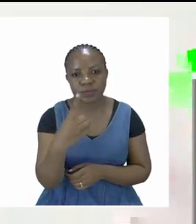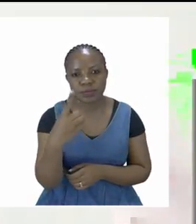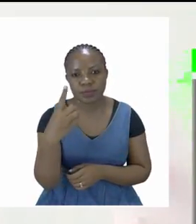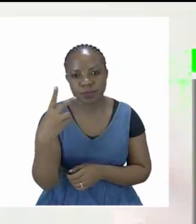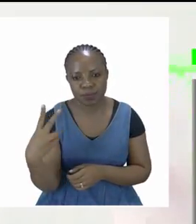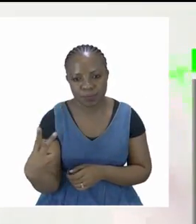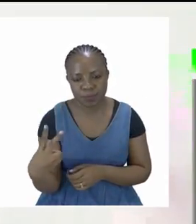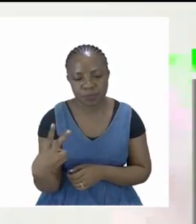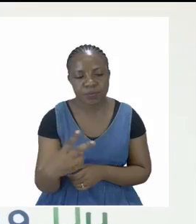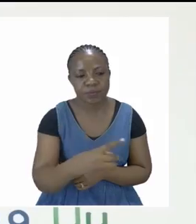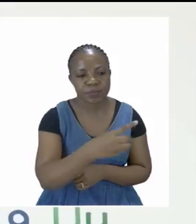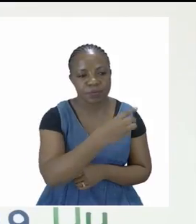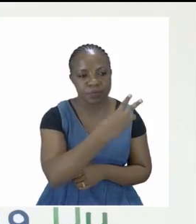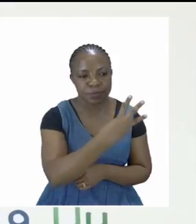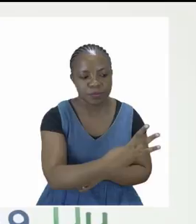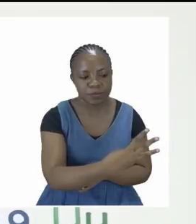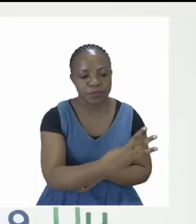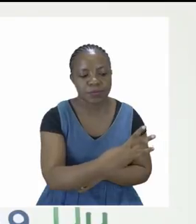311,